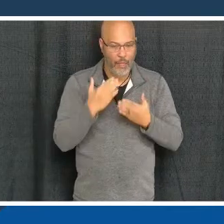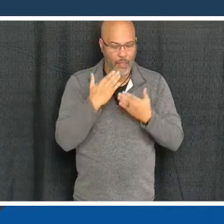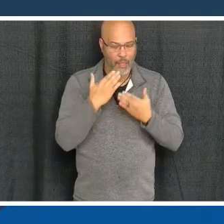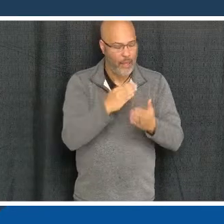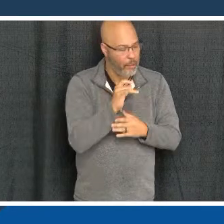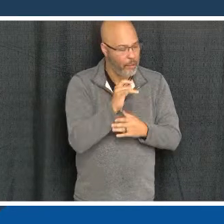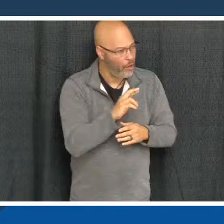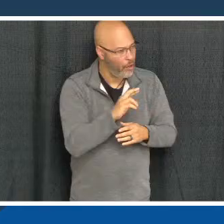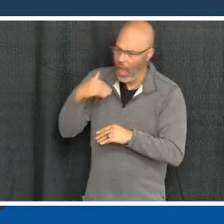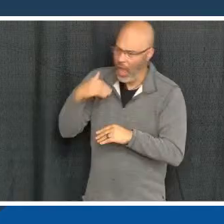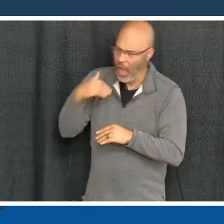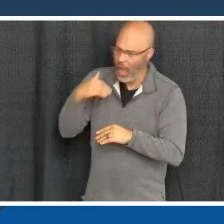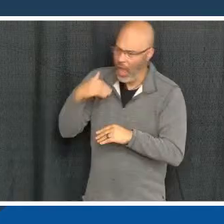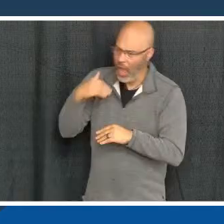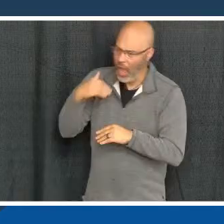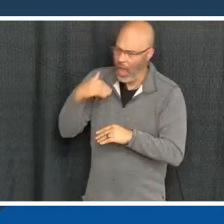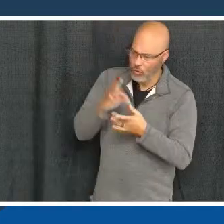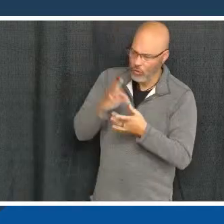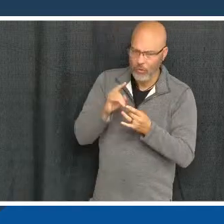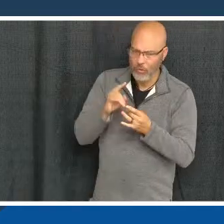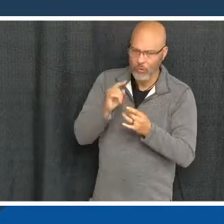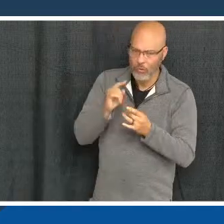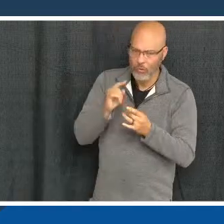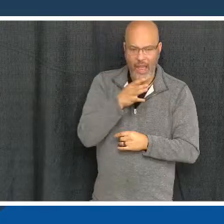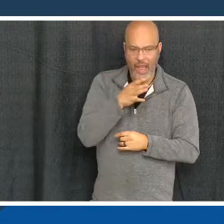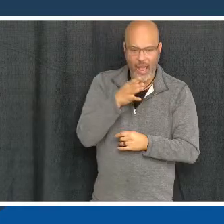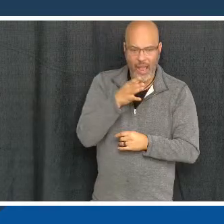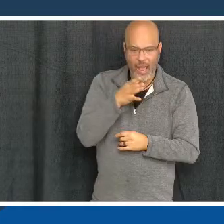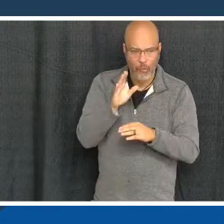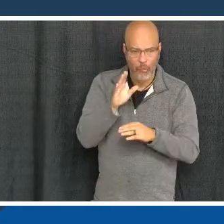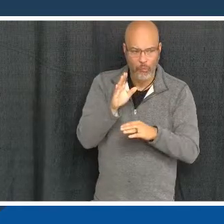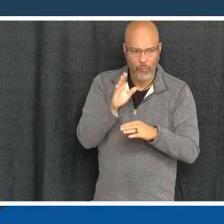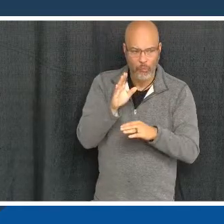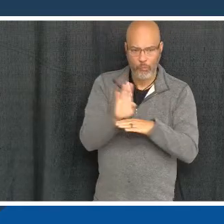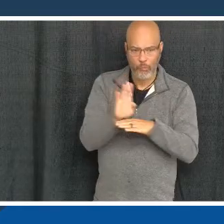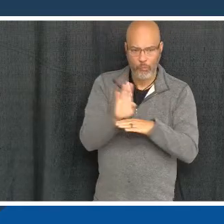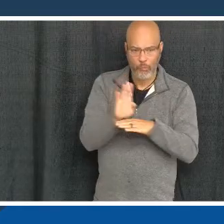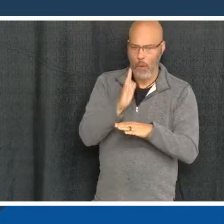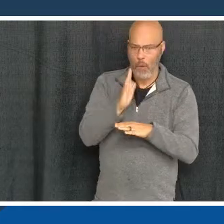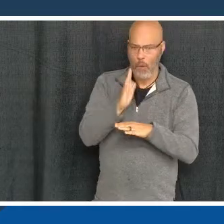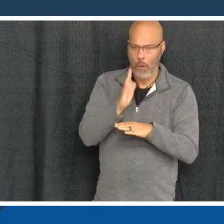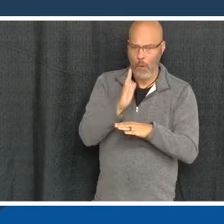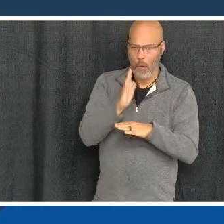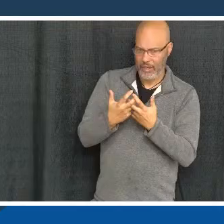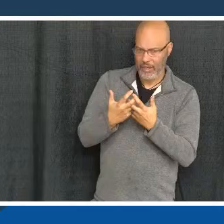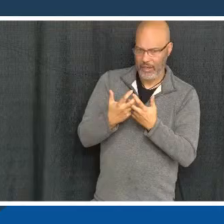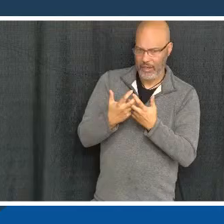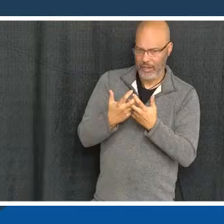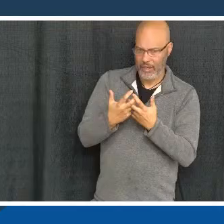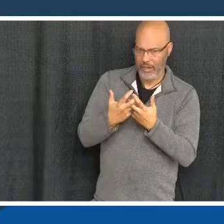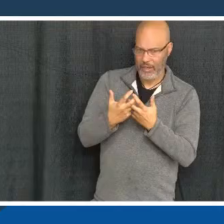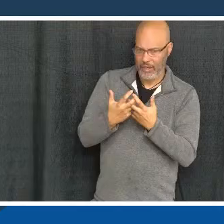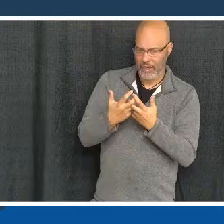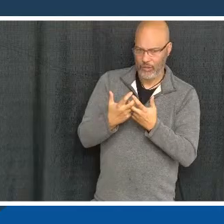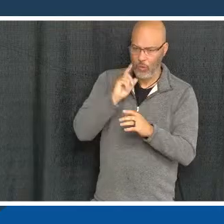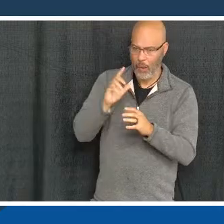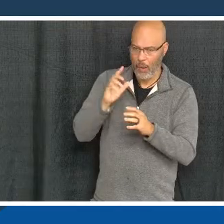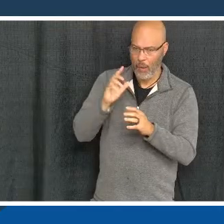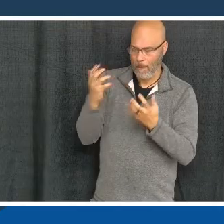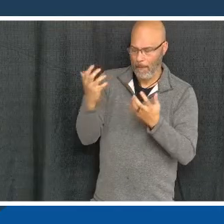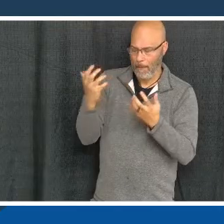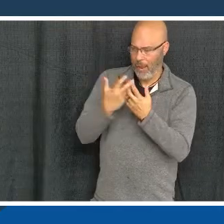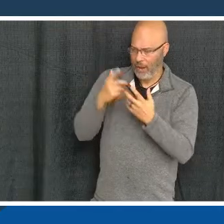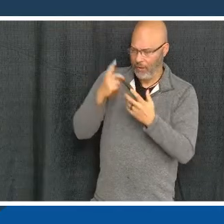Thank you, Mayor. Mr. T, you mentioned agriculture commercial would be a zone work